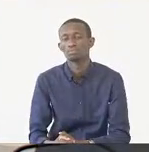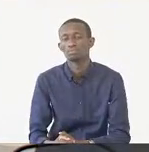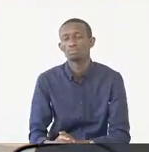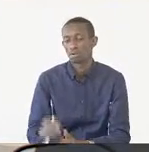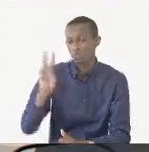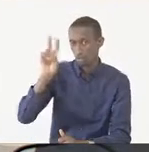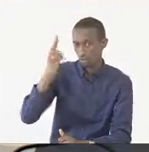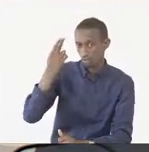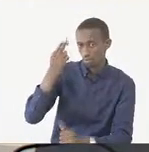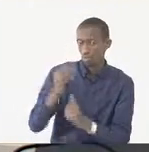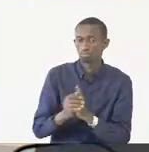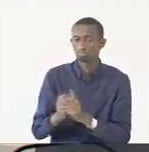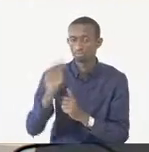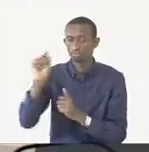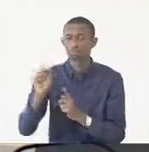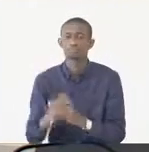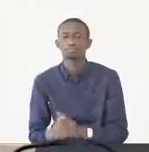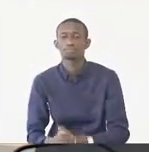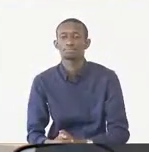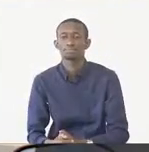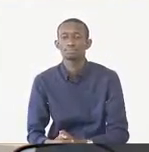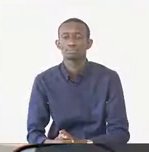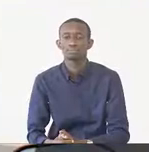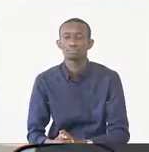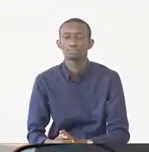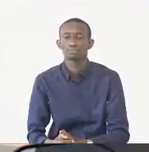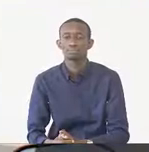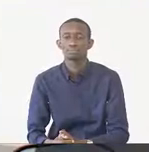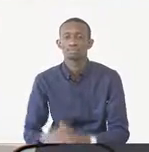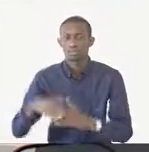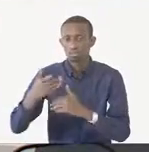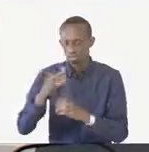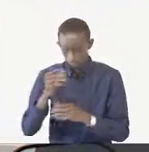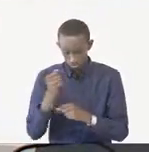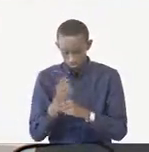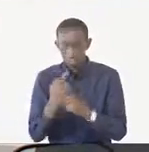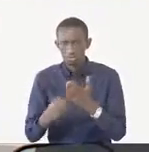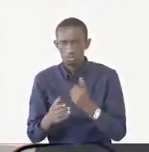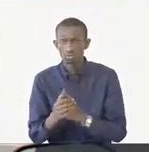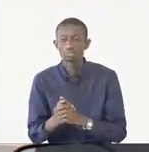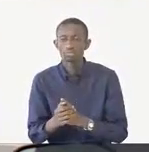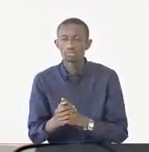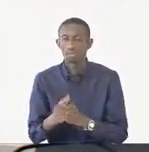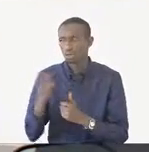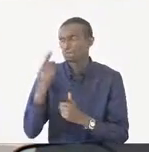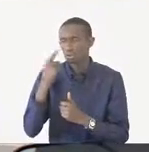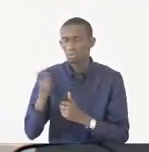V2X along the x-axis. And then students, that's what we came now to do here. So we can